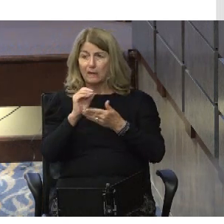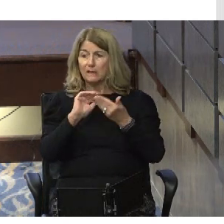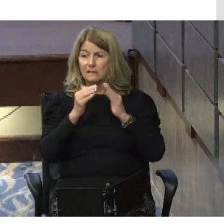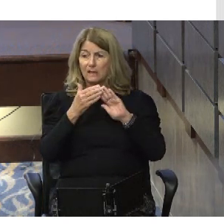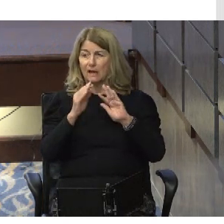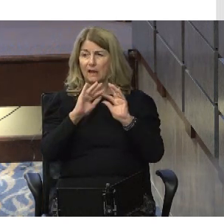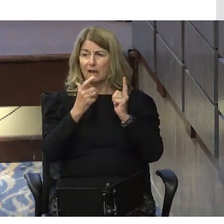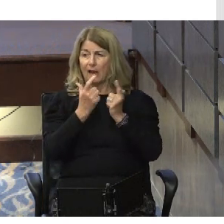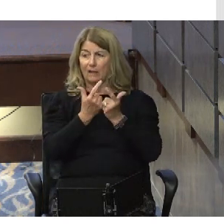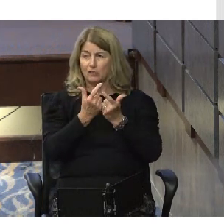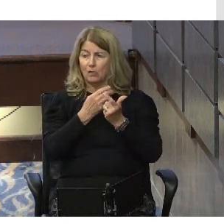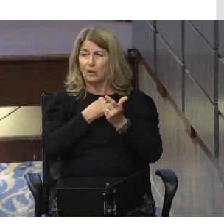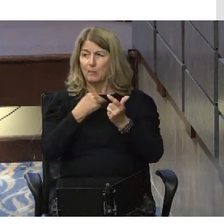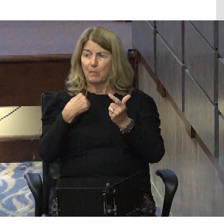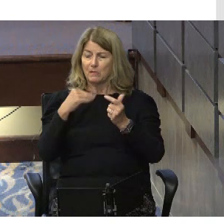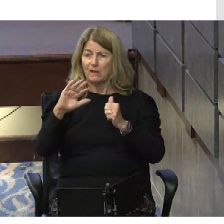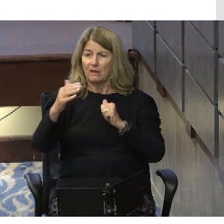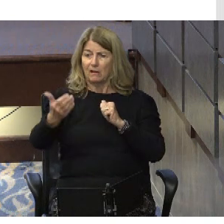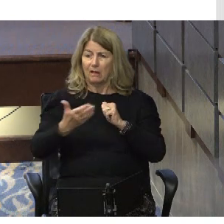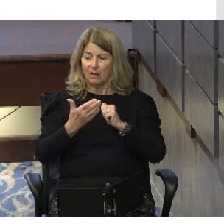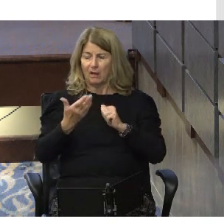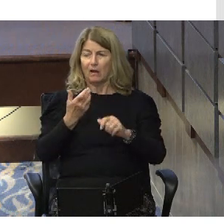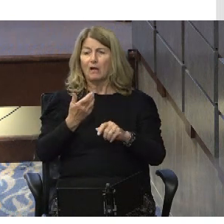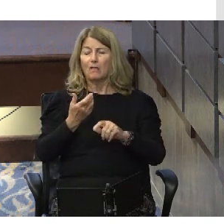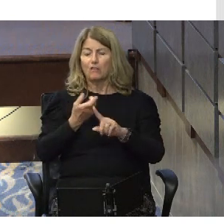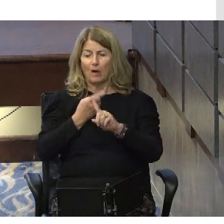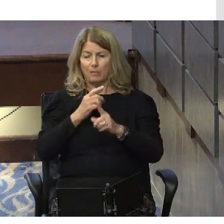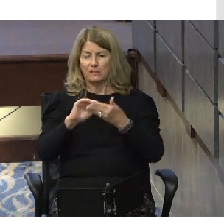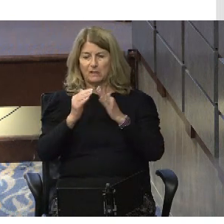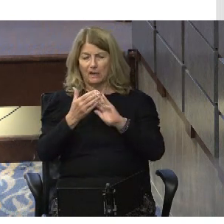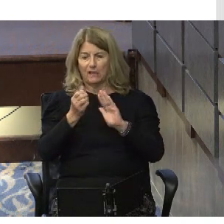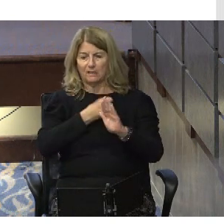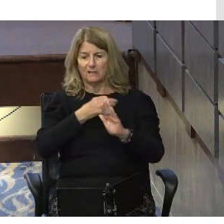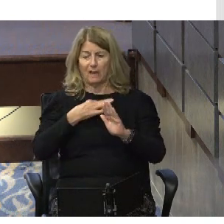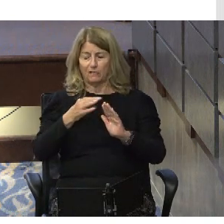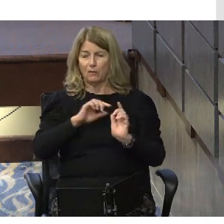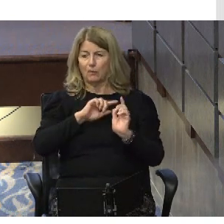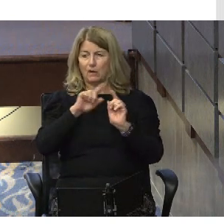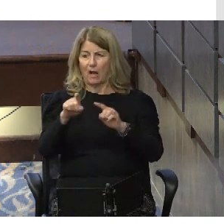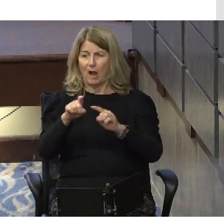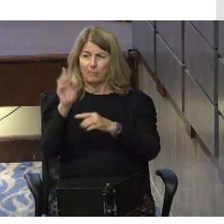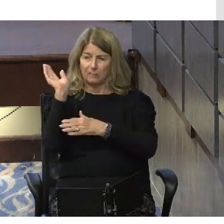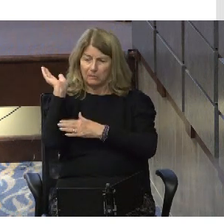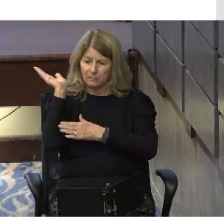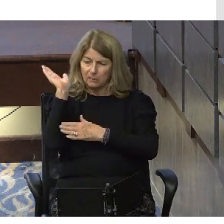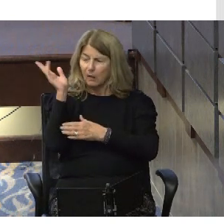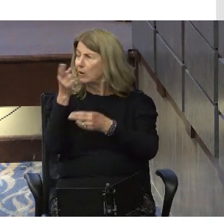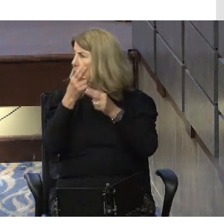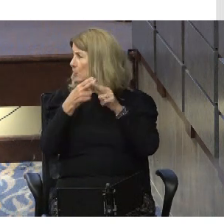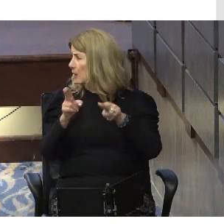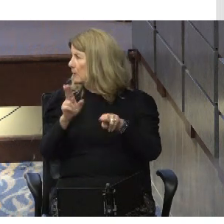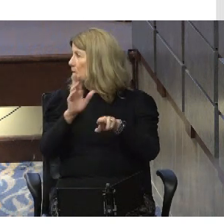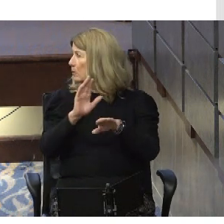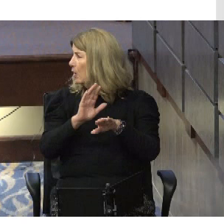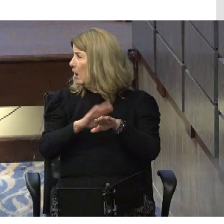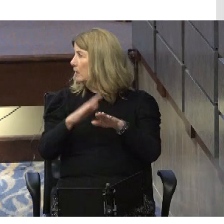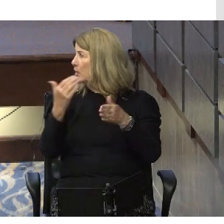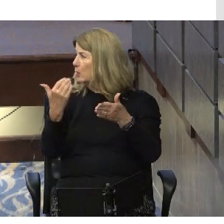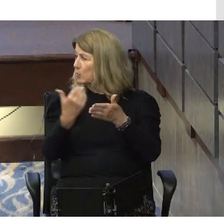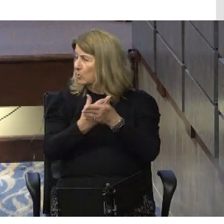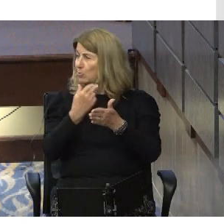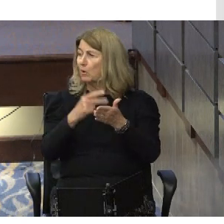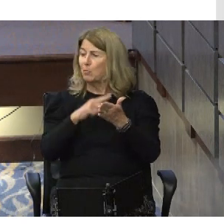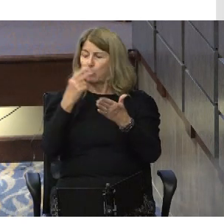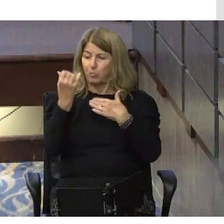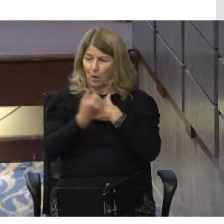for the invitation from Galen City staff to come just give a presentation to kind of brief you on a new project that we're